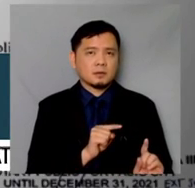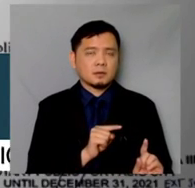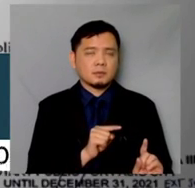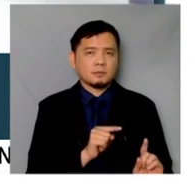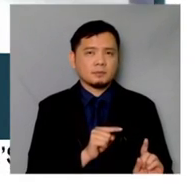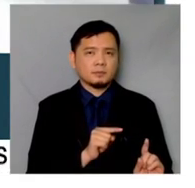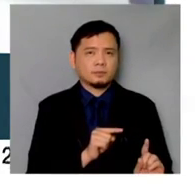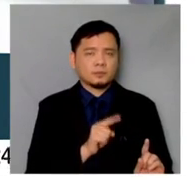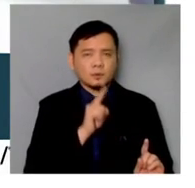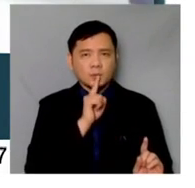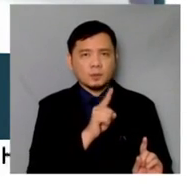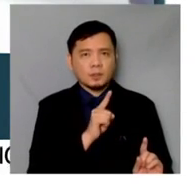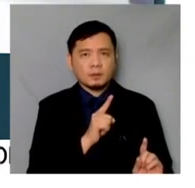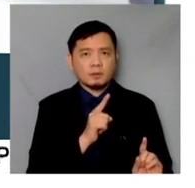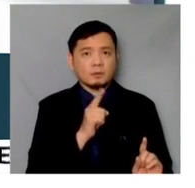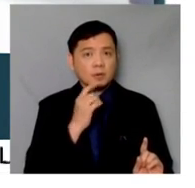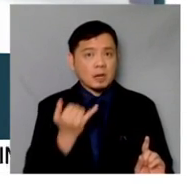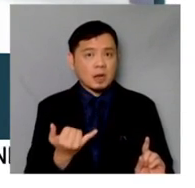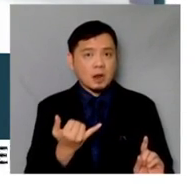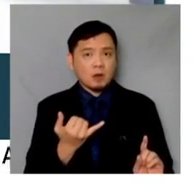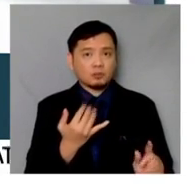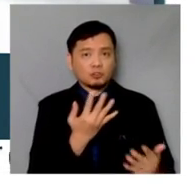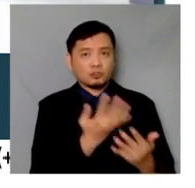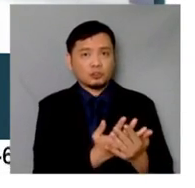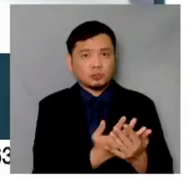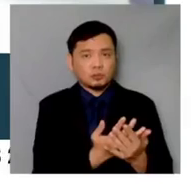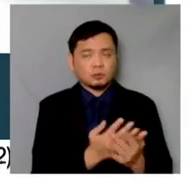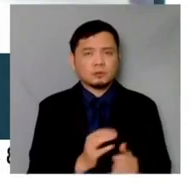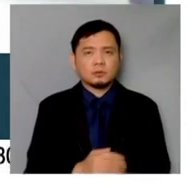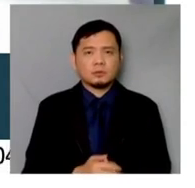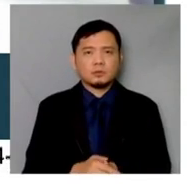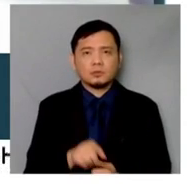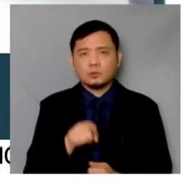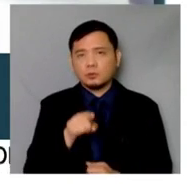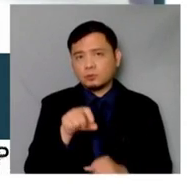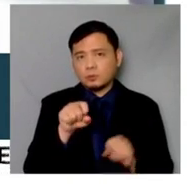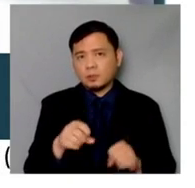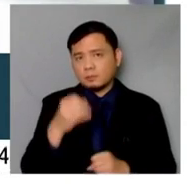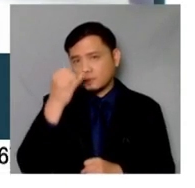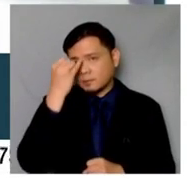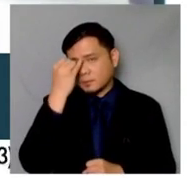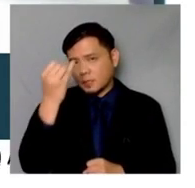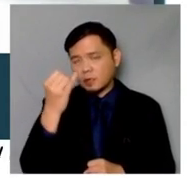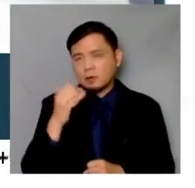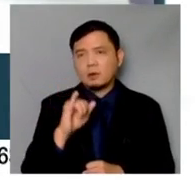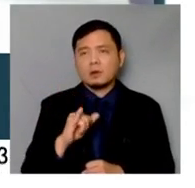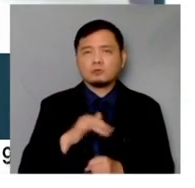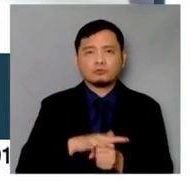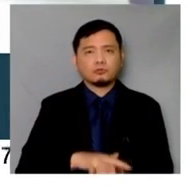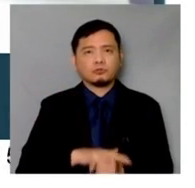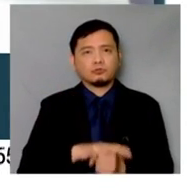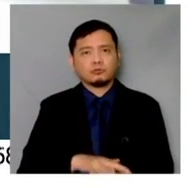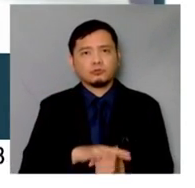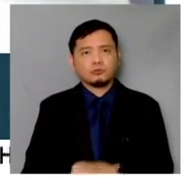being detained at the time, you can only imagine the level of duress he was